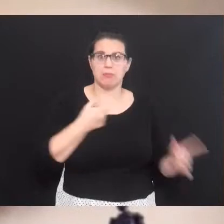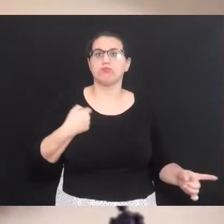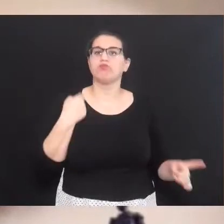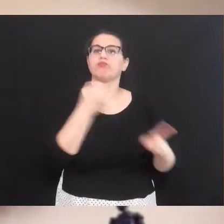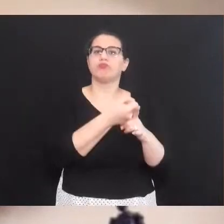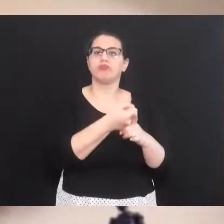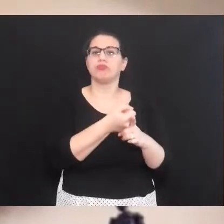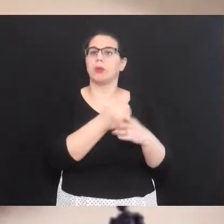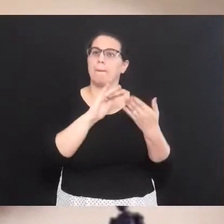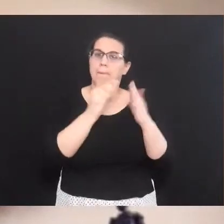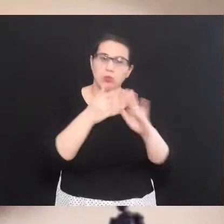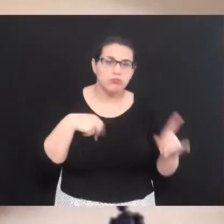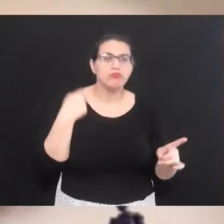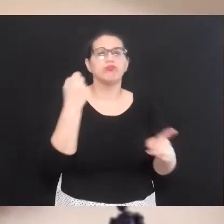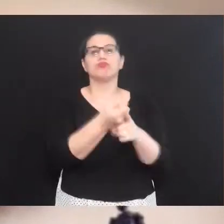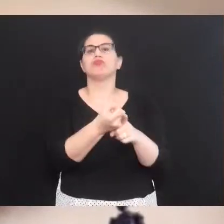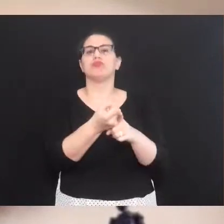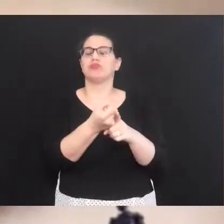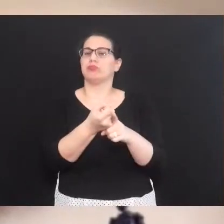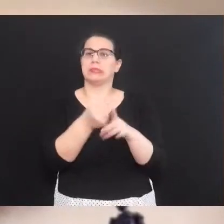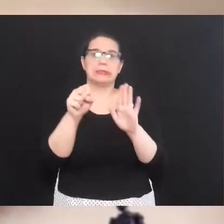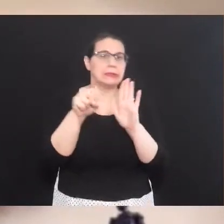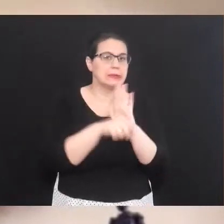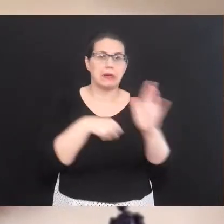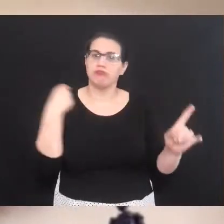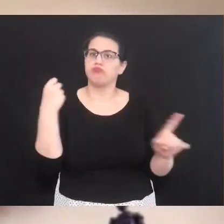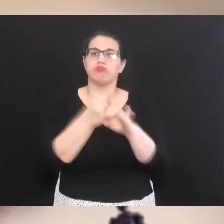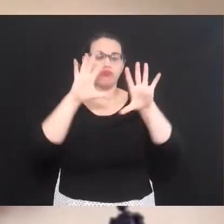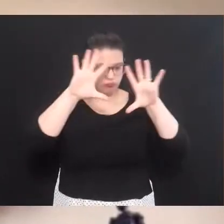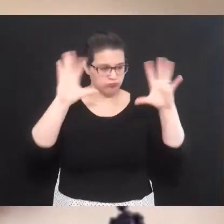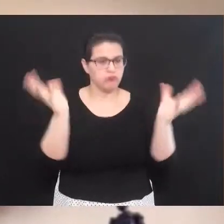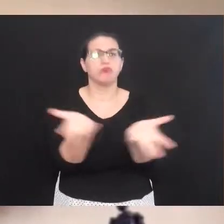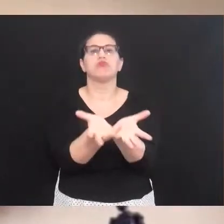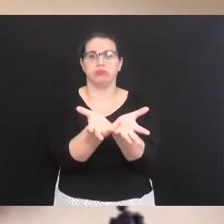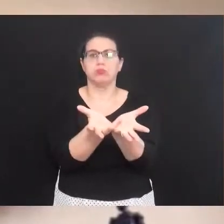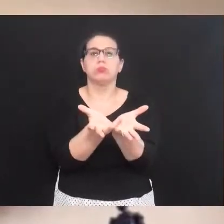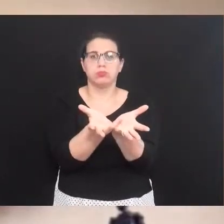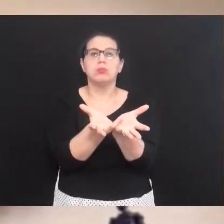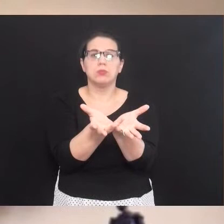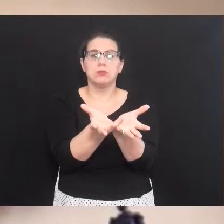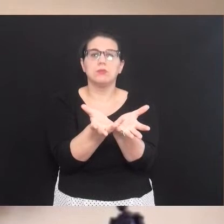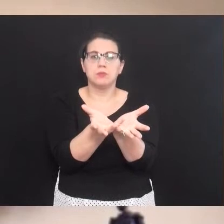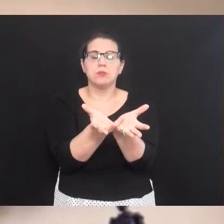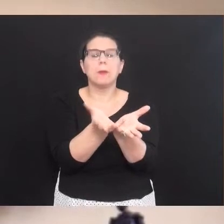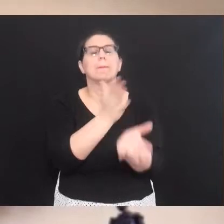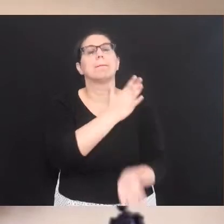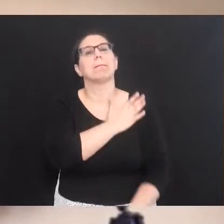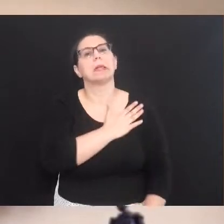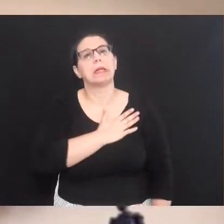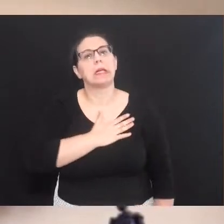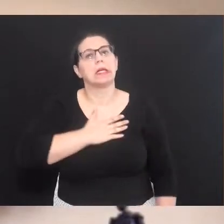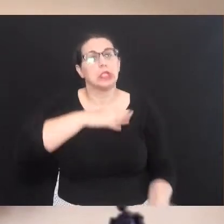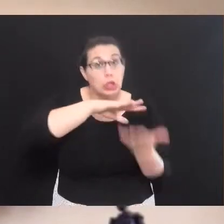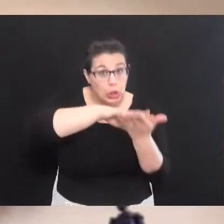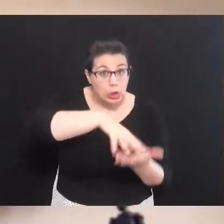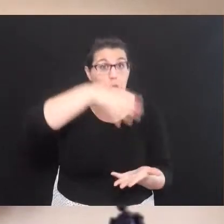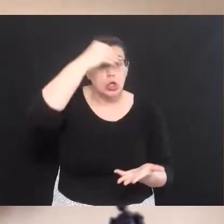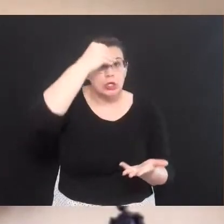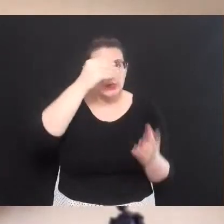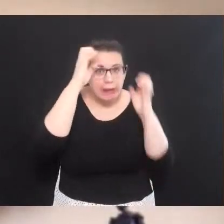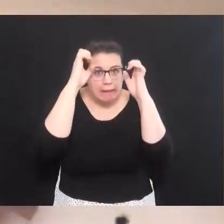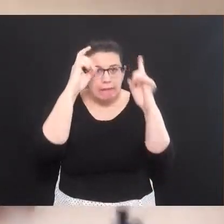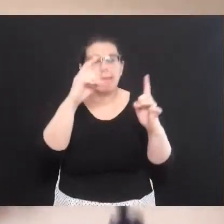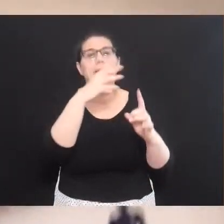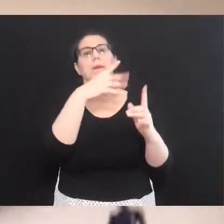and our communities and our entire state and our entire nation. Please get educated and get vaccinated. Thank